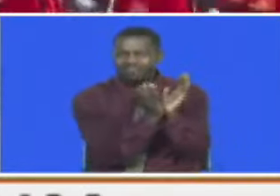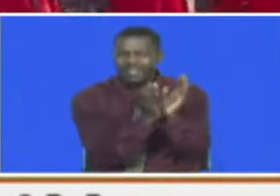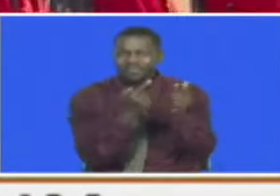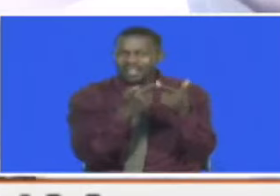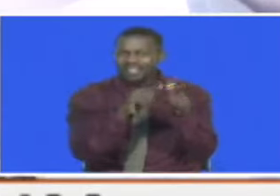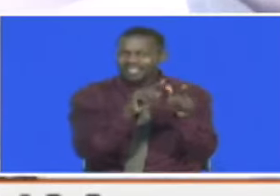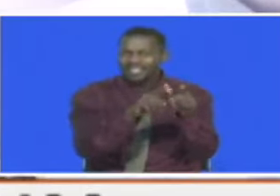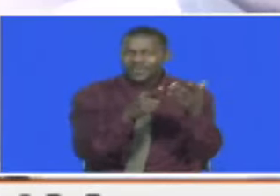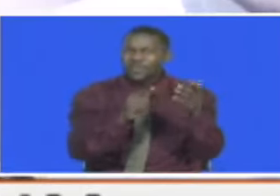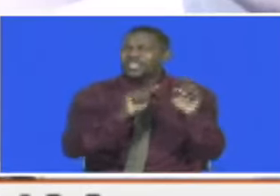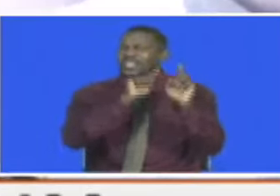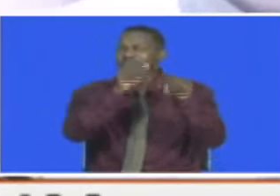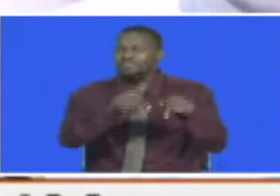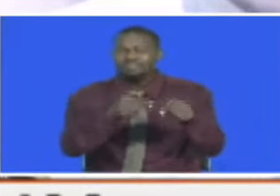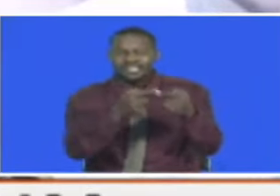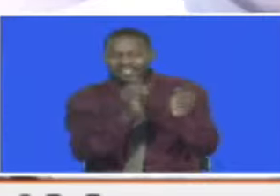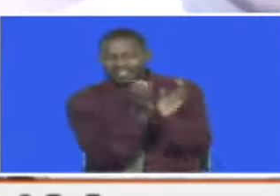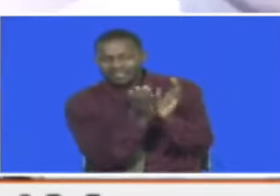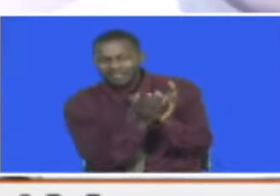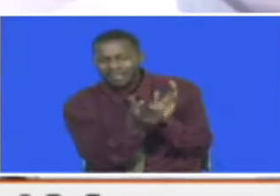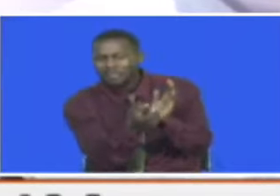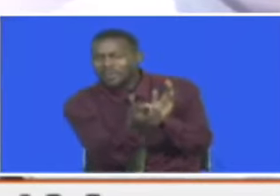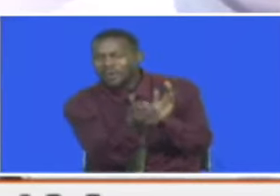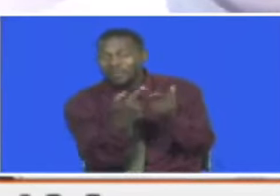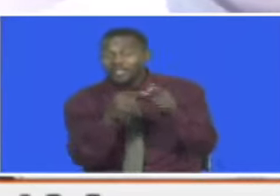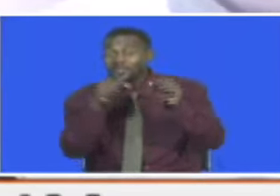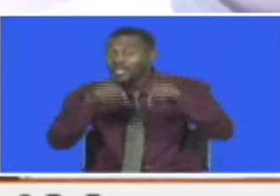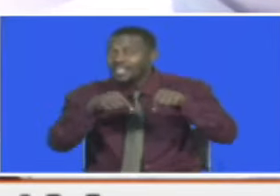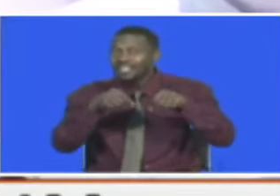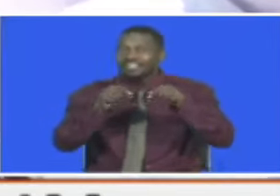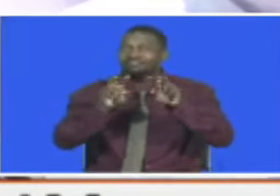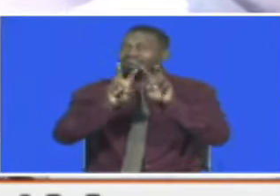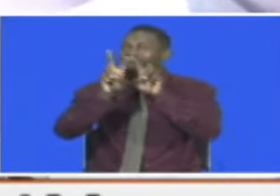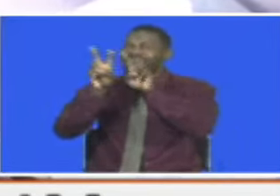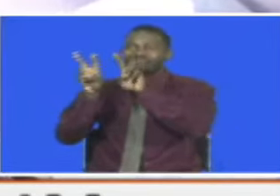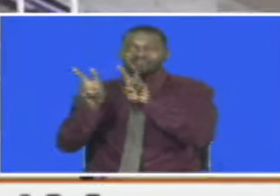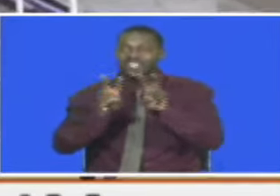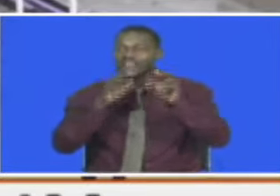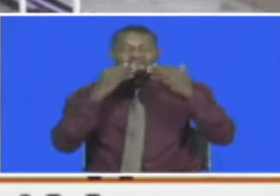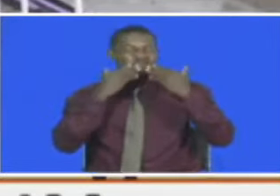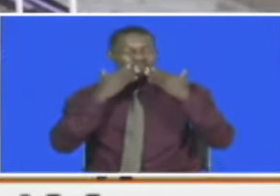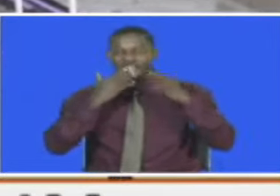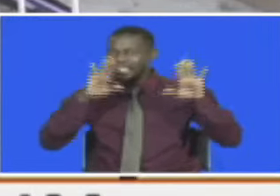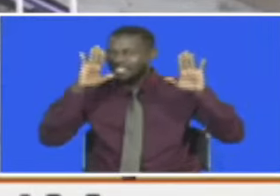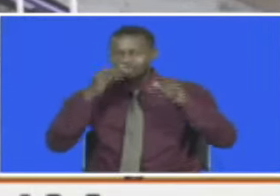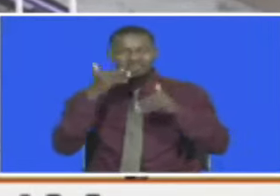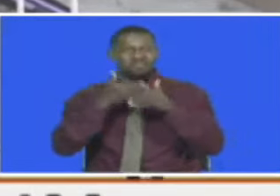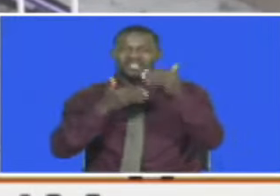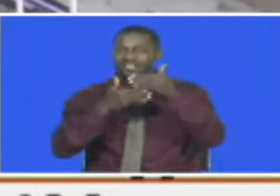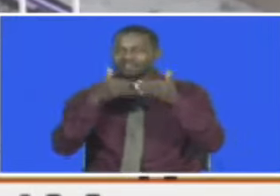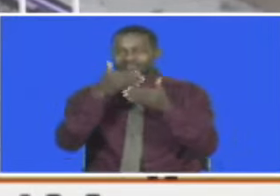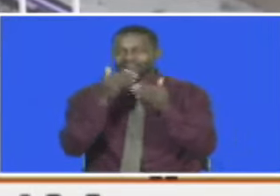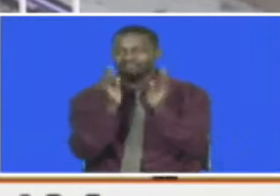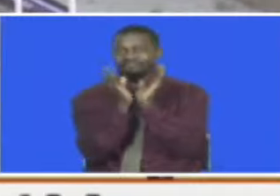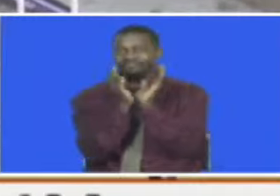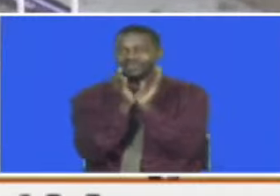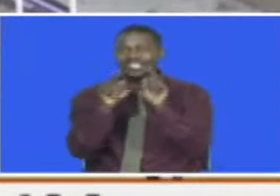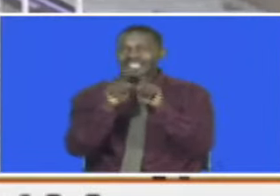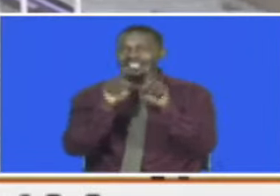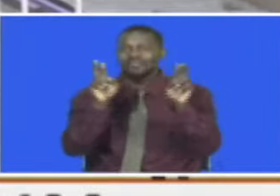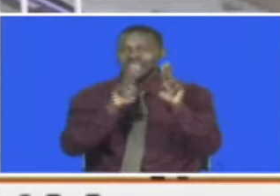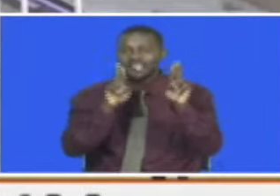to be constructed, and today if you look around, it is completely finished and it is